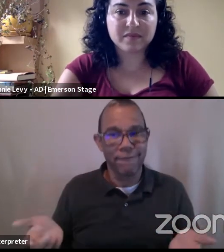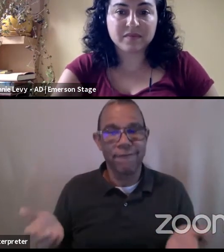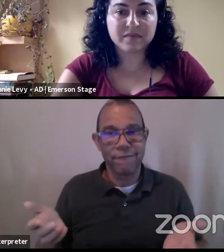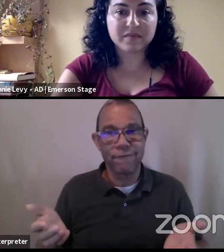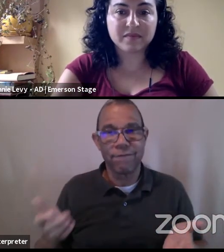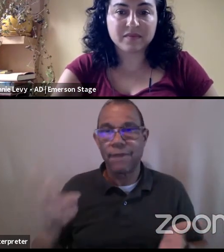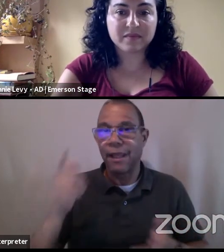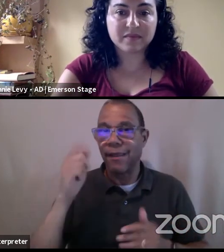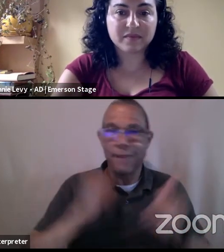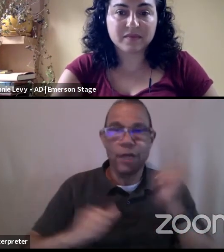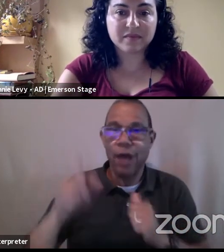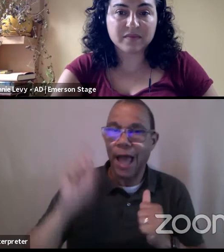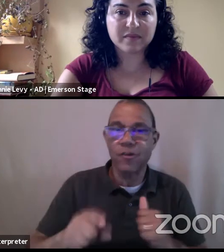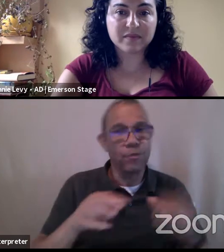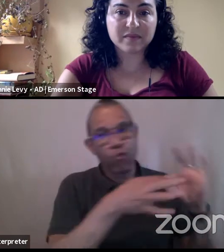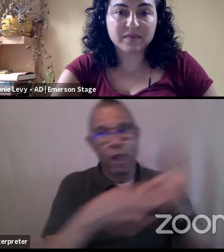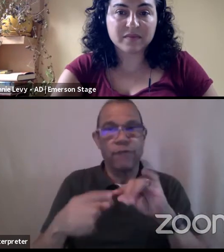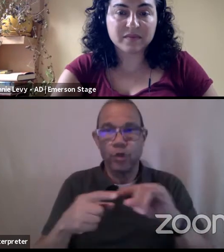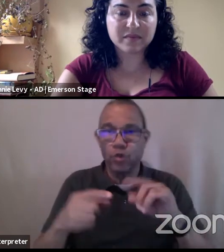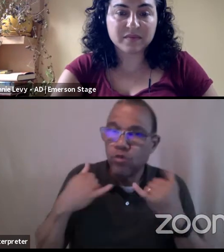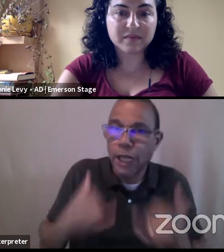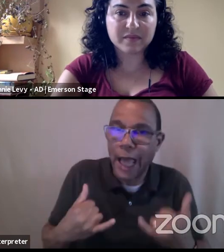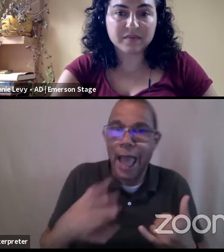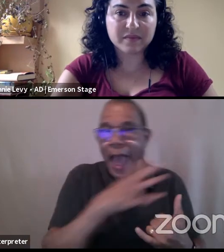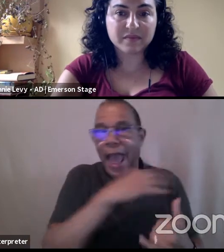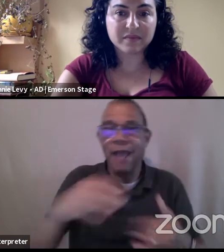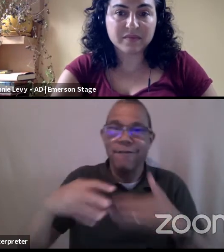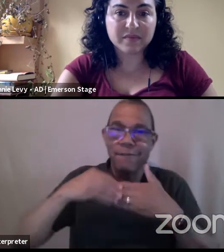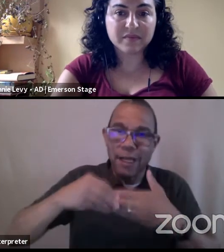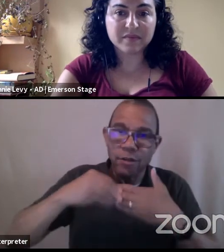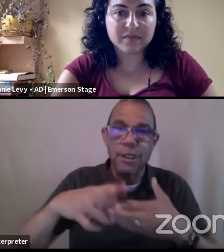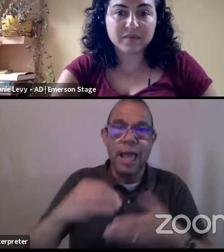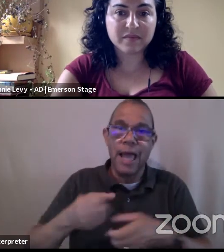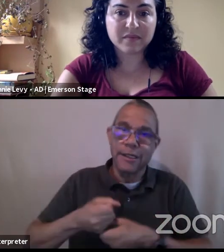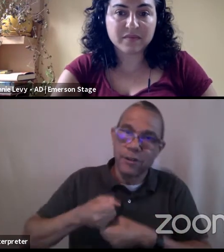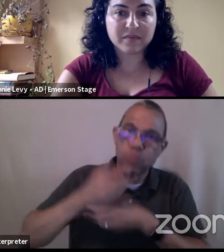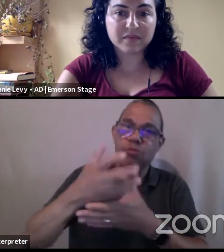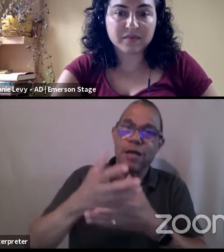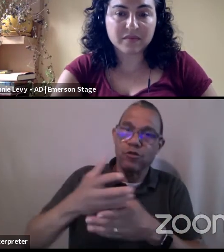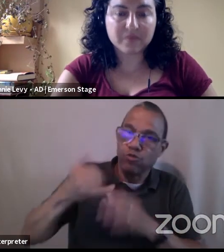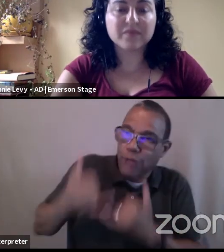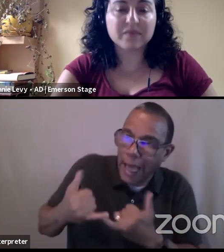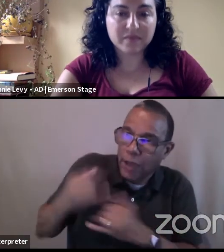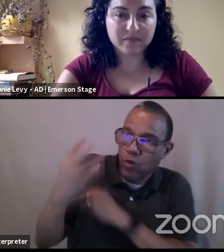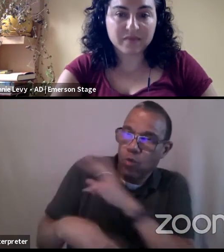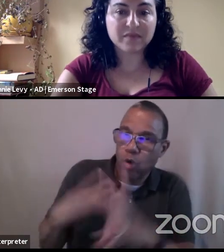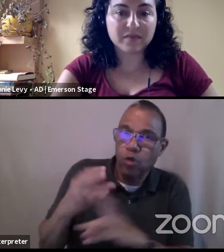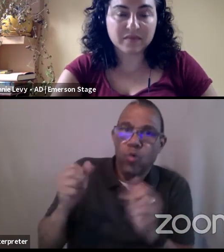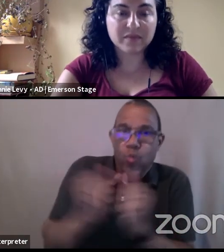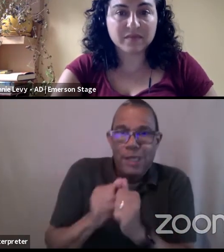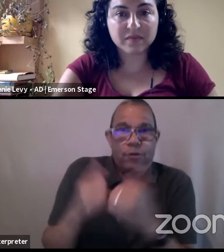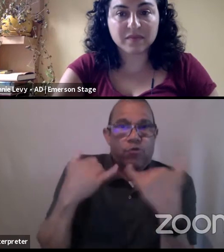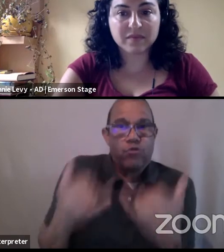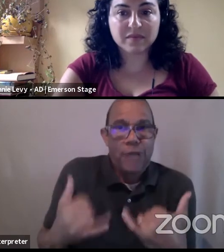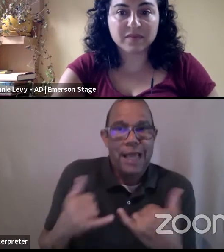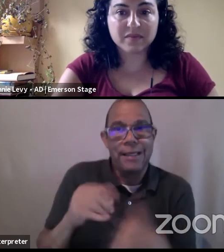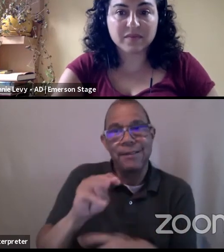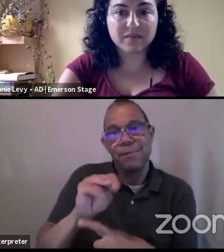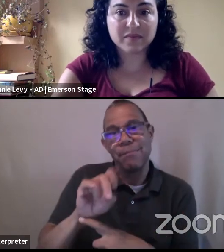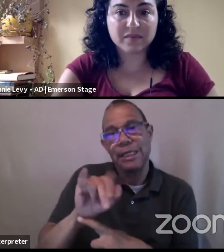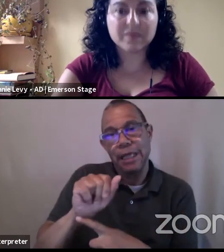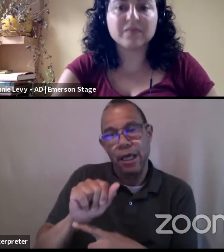has to be relevant today and flexible and express today's world with today's media, not complaining, but using it